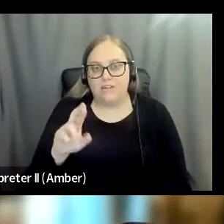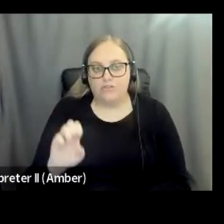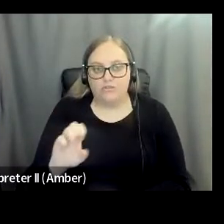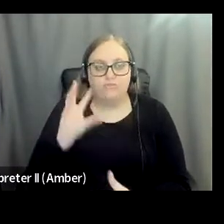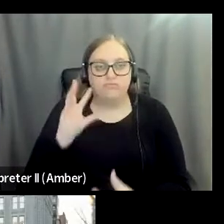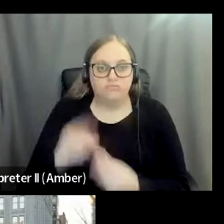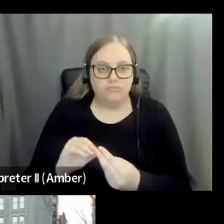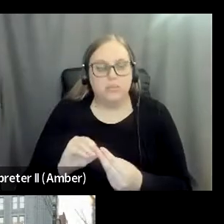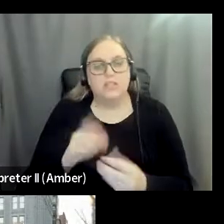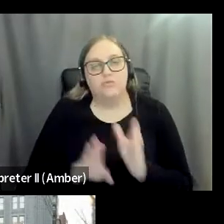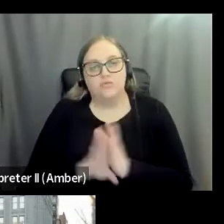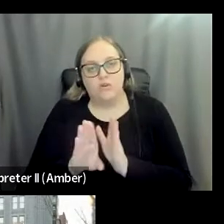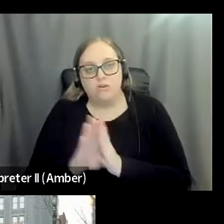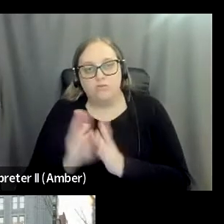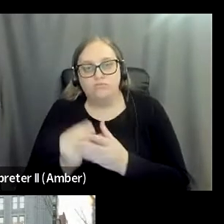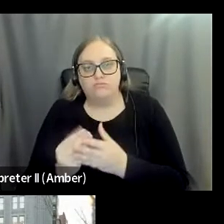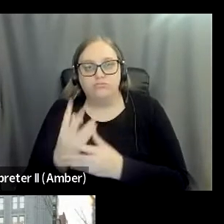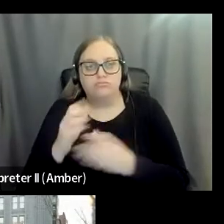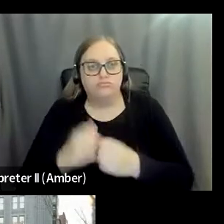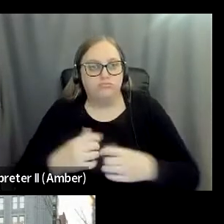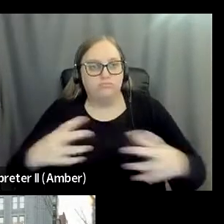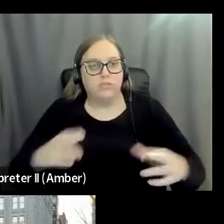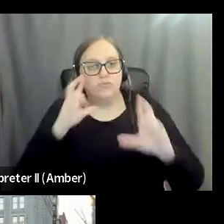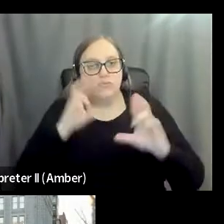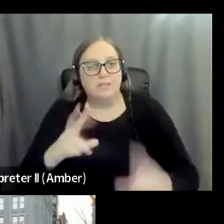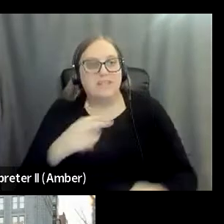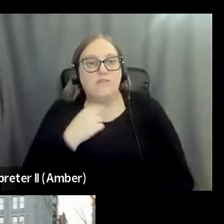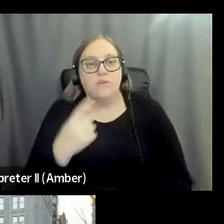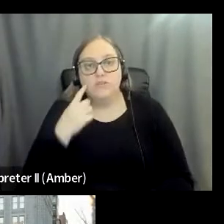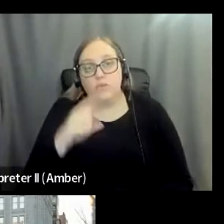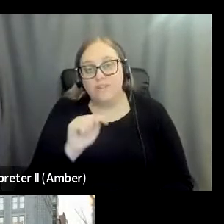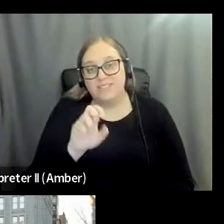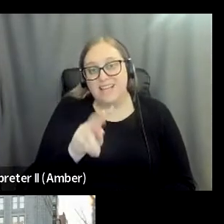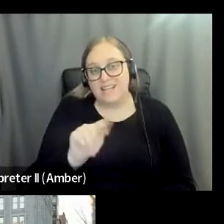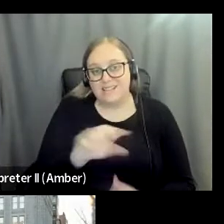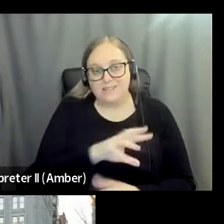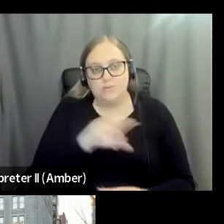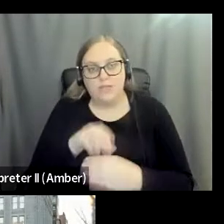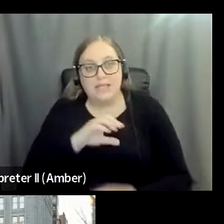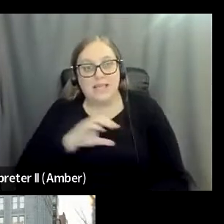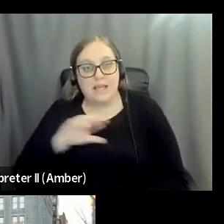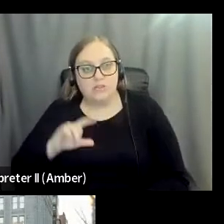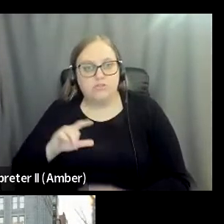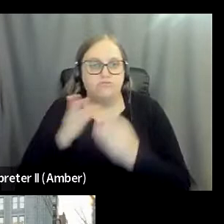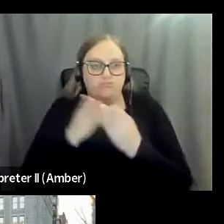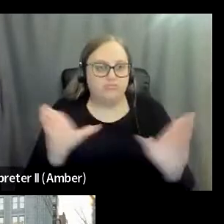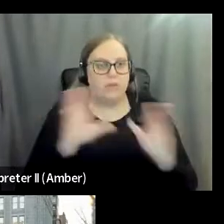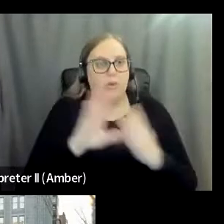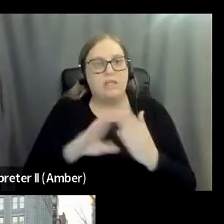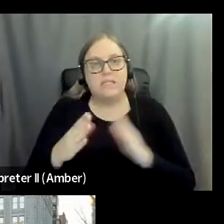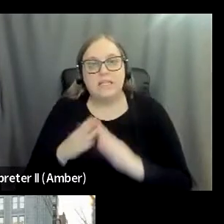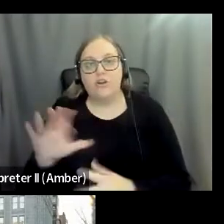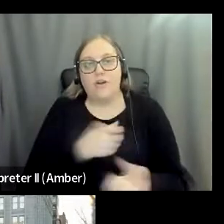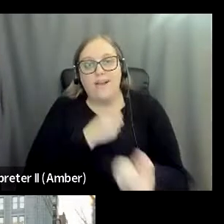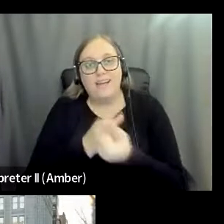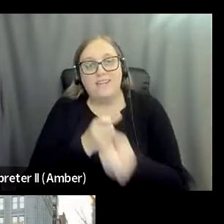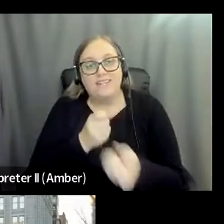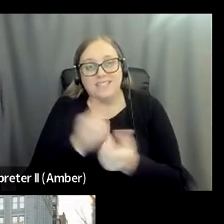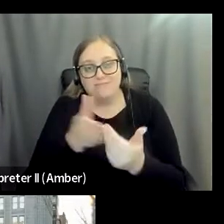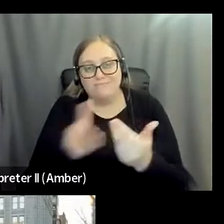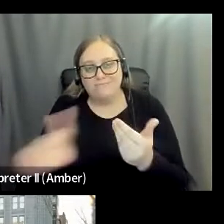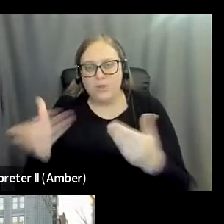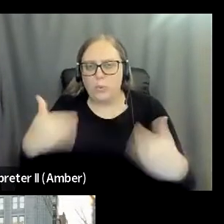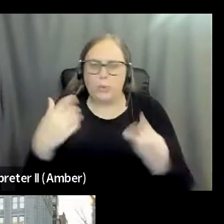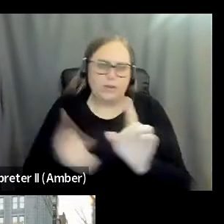grown, becoming a respected voice for tenants at the council and throughout the city. Ms. Shreve's advocacy has had wide-ranging